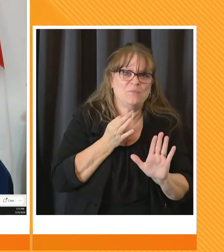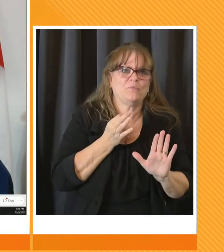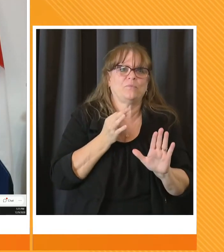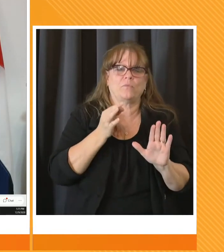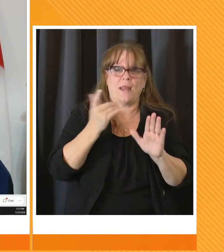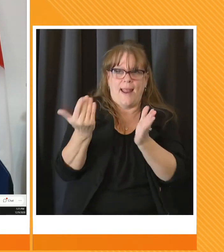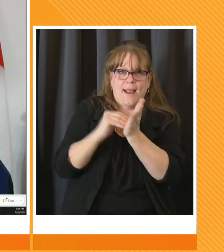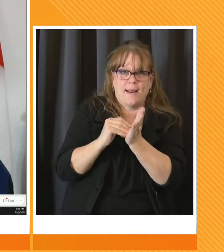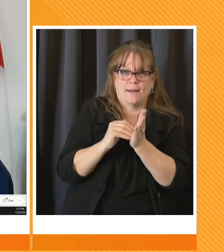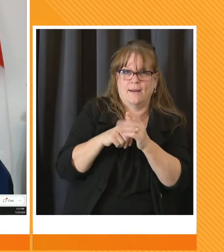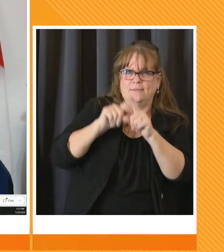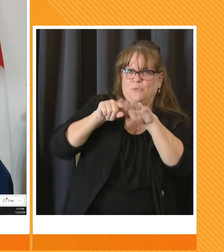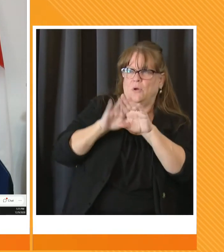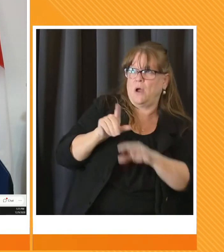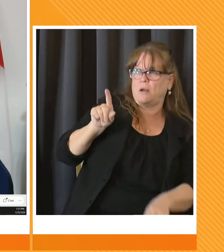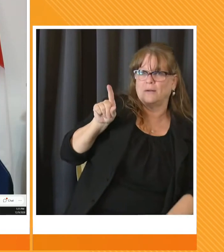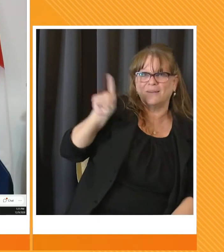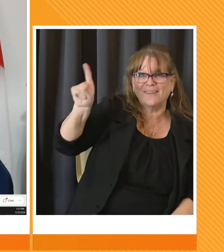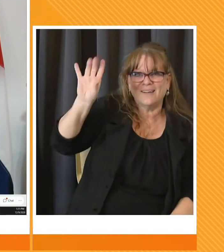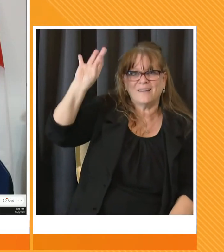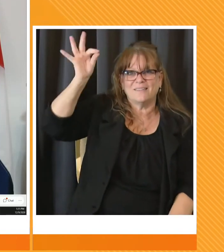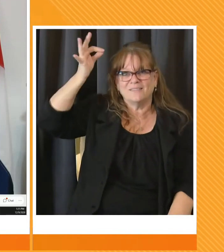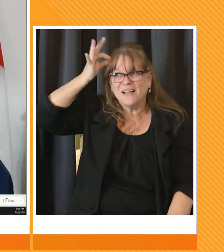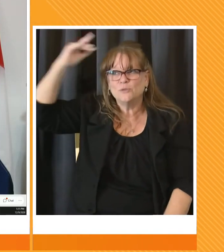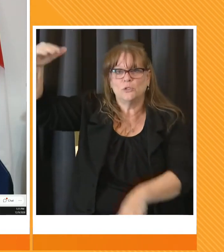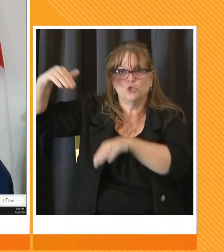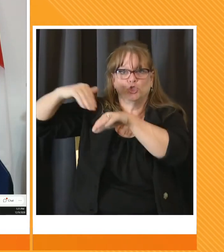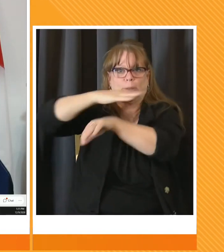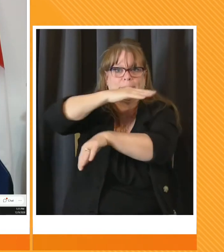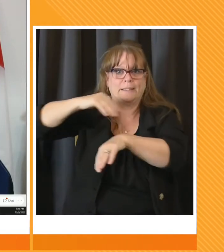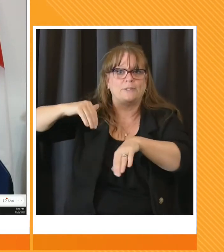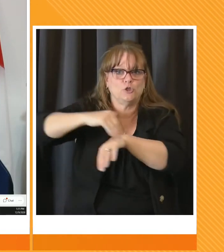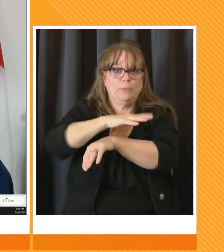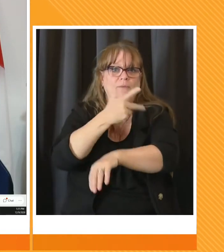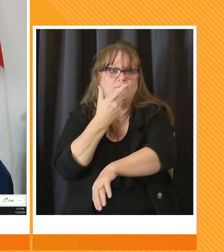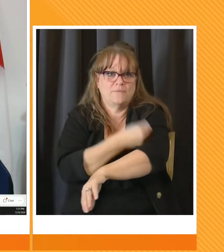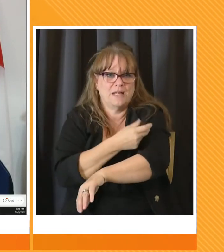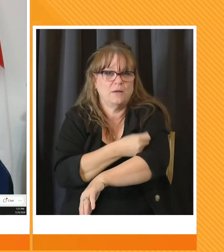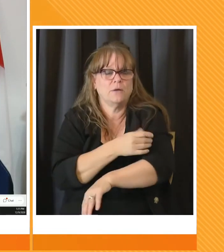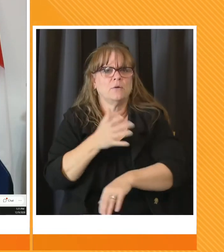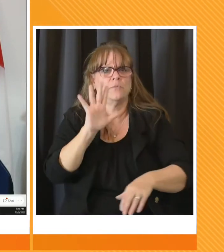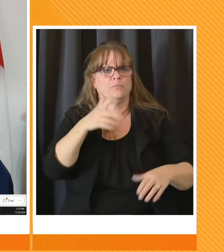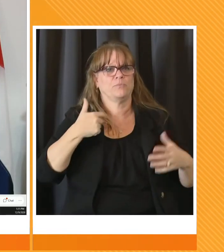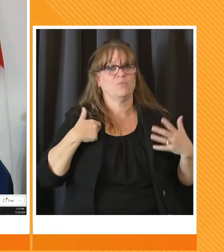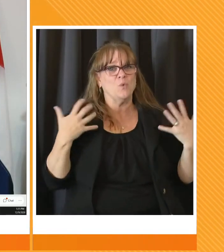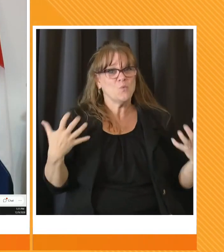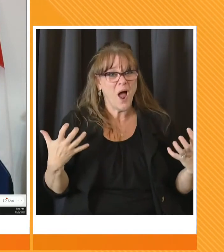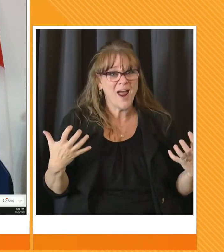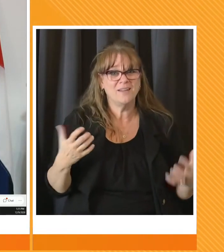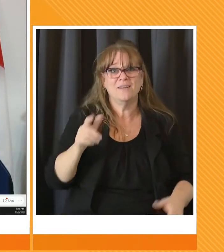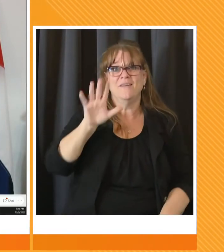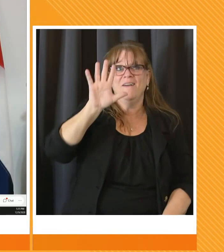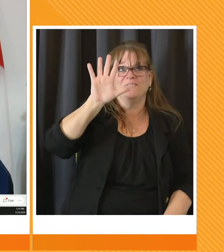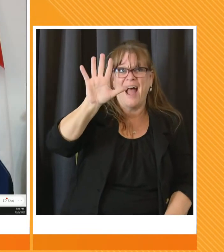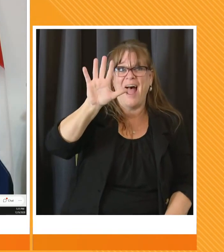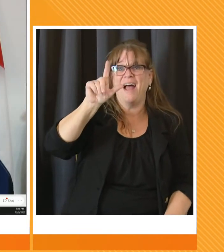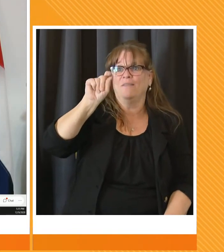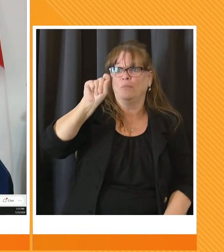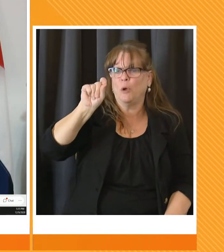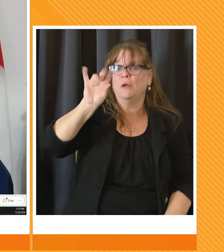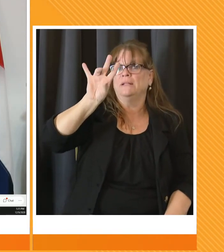want, 5.7 million vaccines for every Coloradan. The sooner they send them to us, the sooner we'll be able to administer